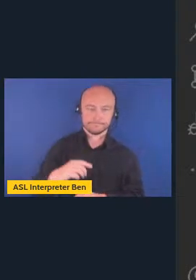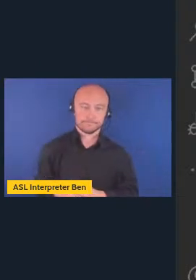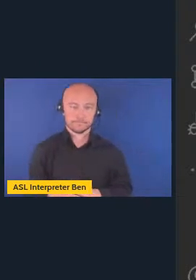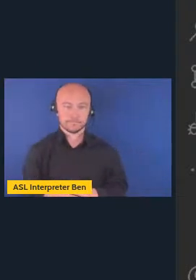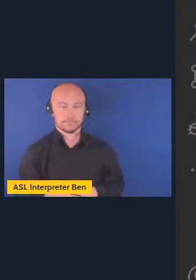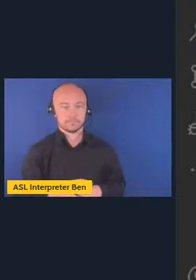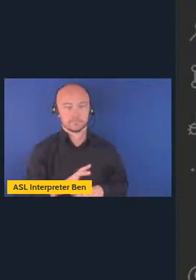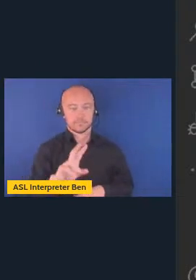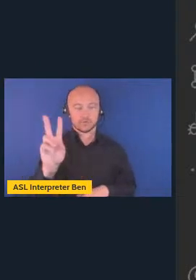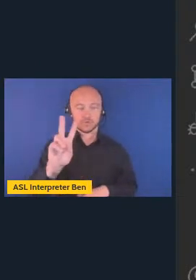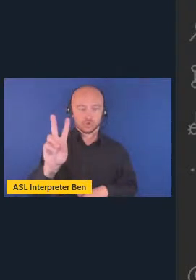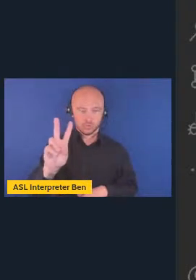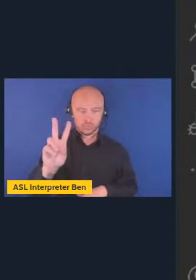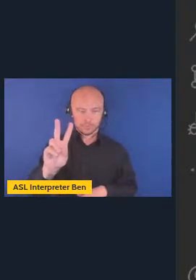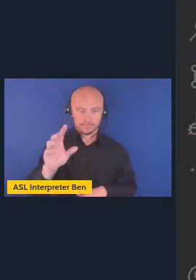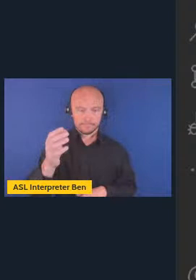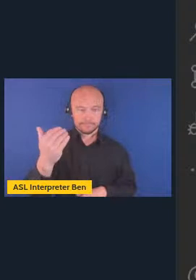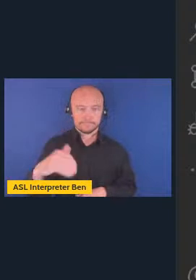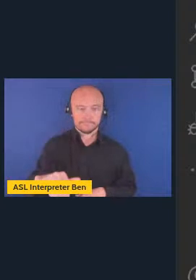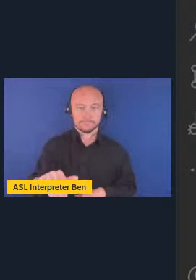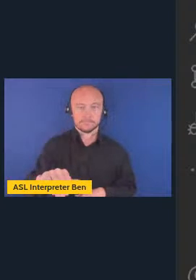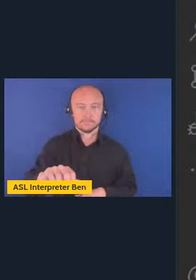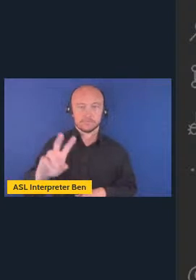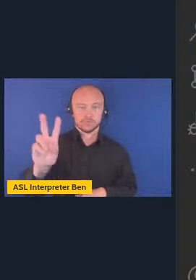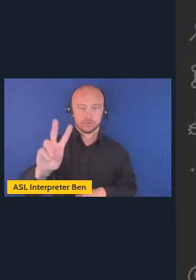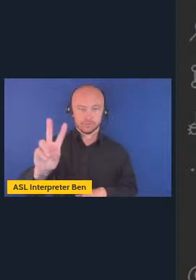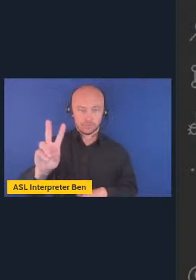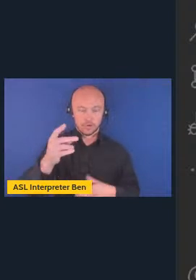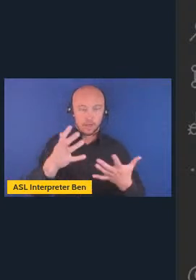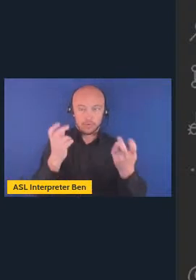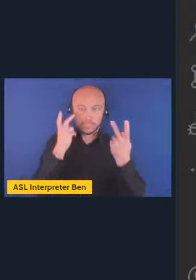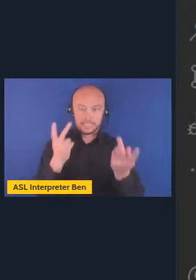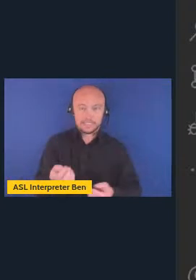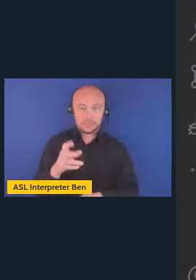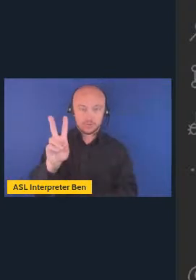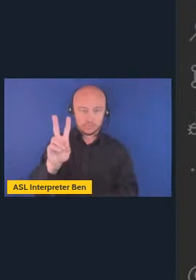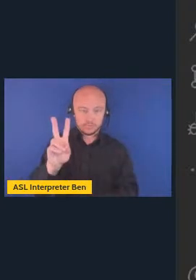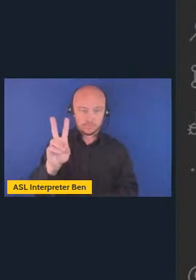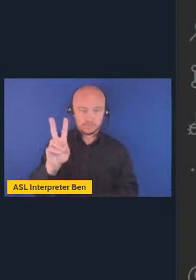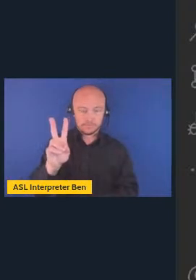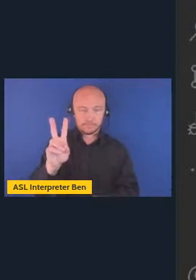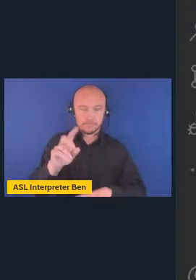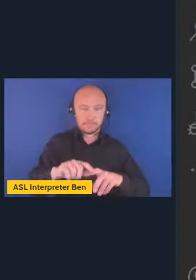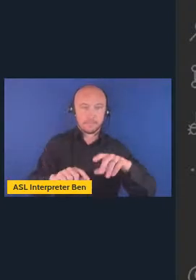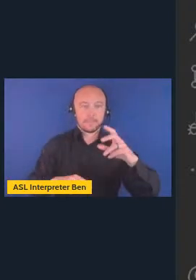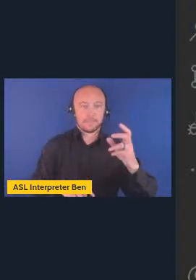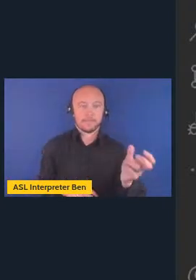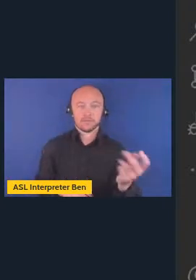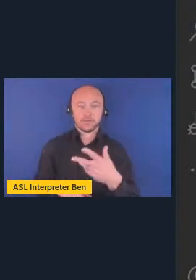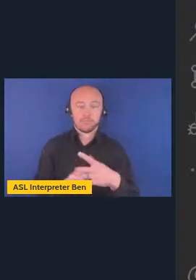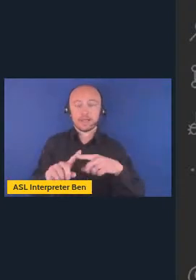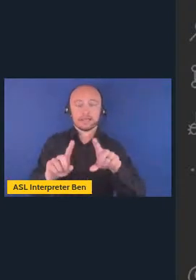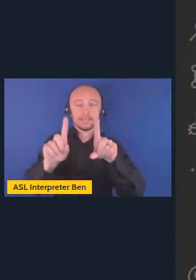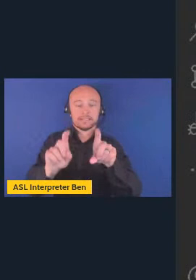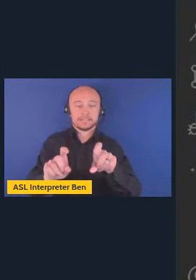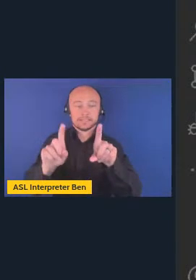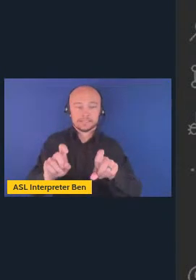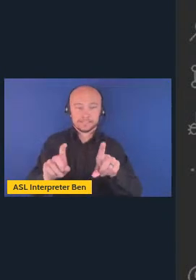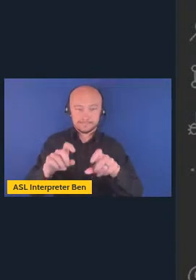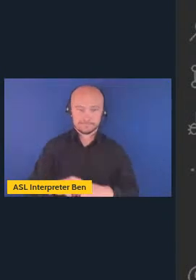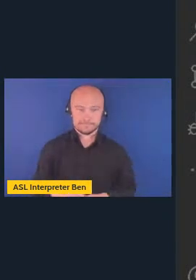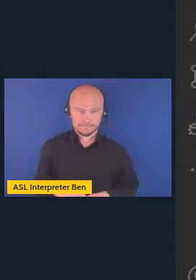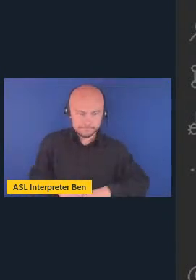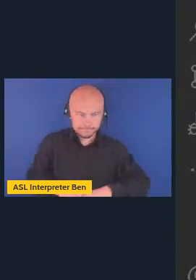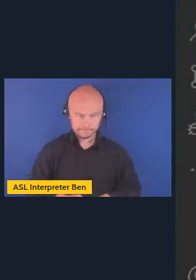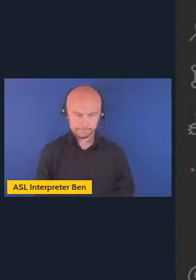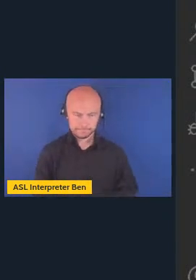2. And I want this to be 2. So let's go back here. I think the test has finished. So I'm doing Terraform init,